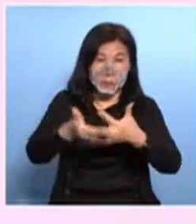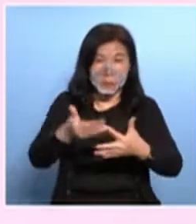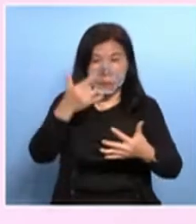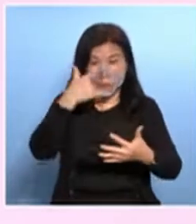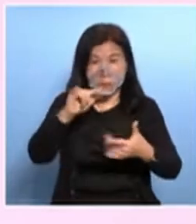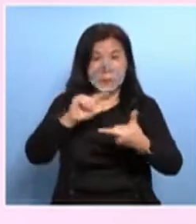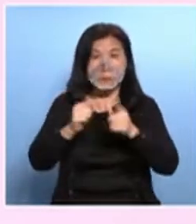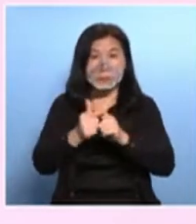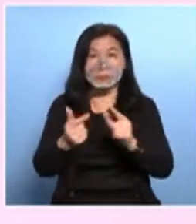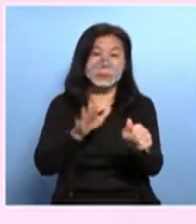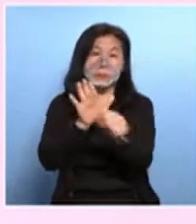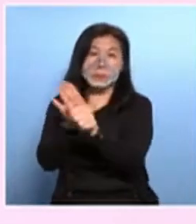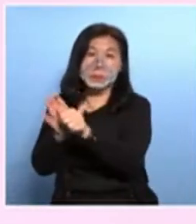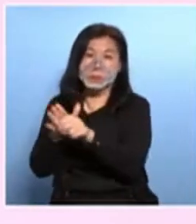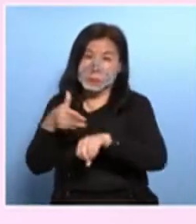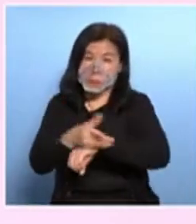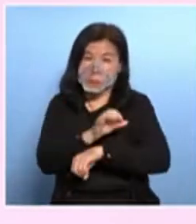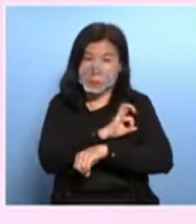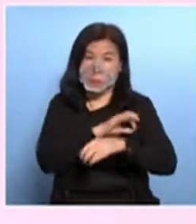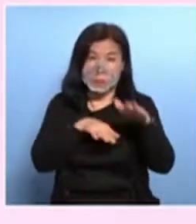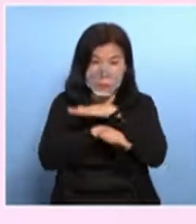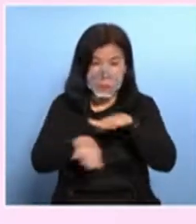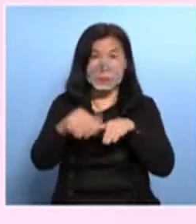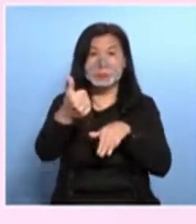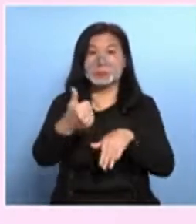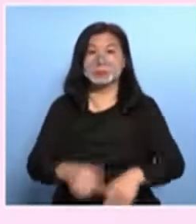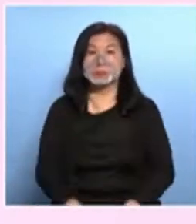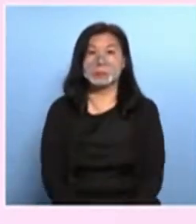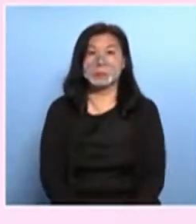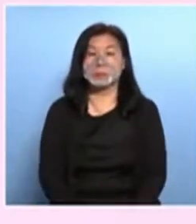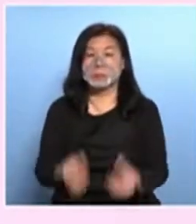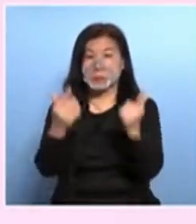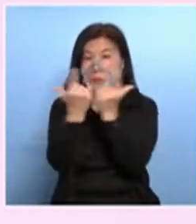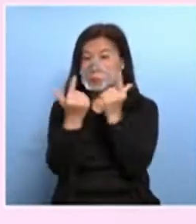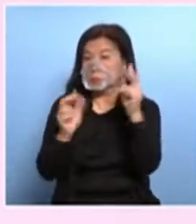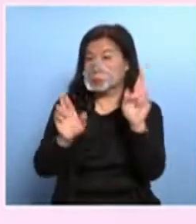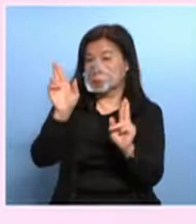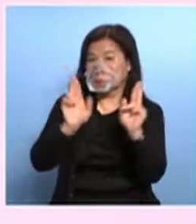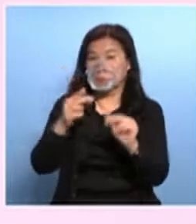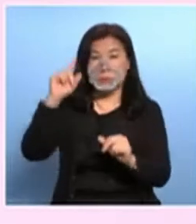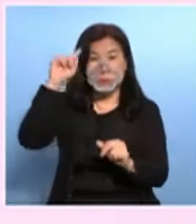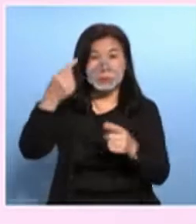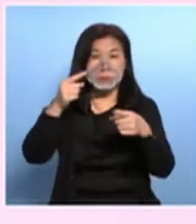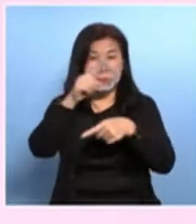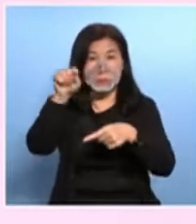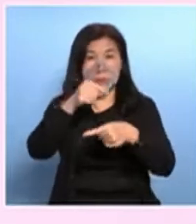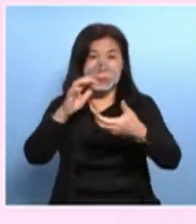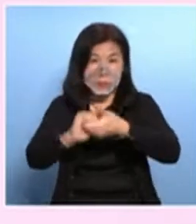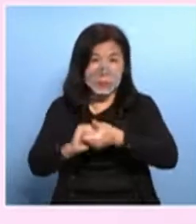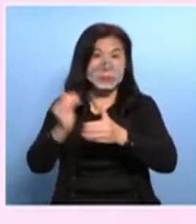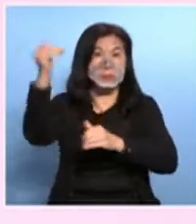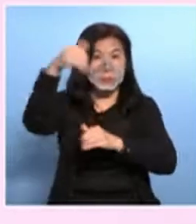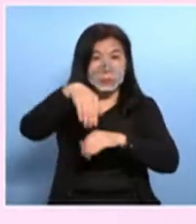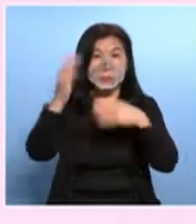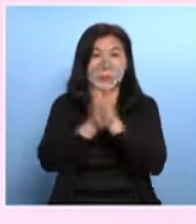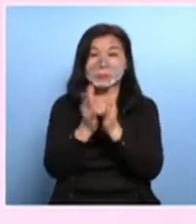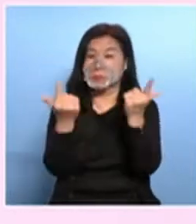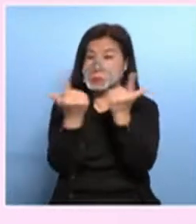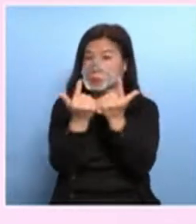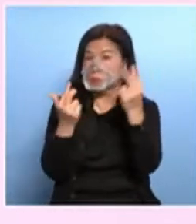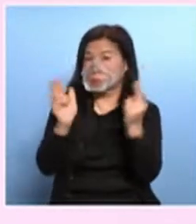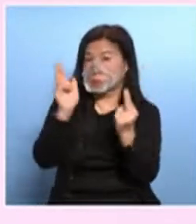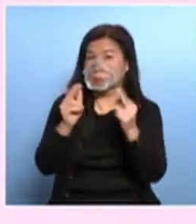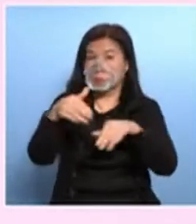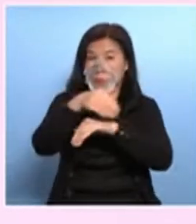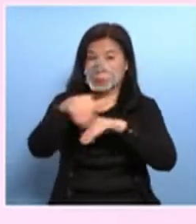so will not only make Hong Kong a better place in which to live and work, but also enable us to scale new heights in economic development, thereby maintaining social